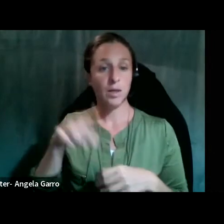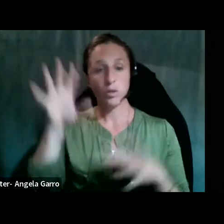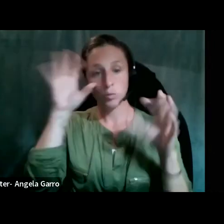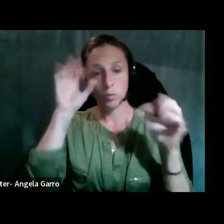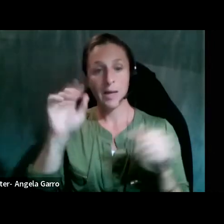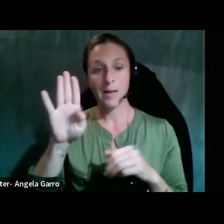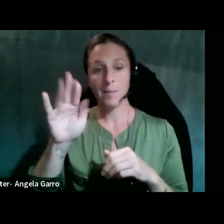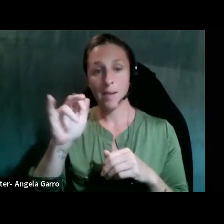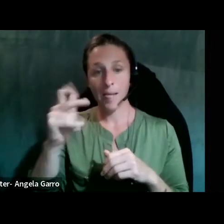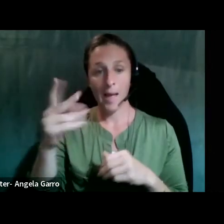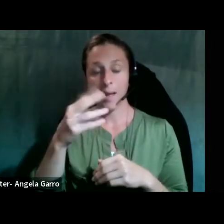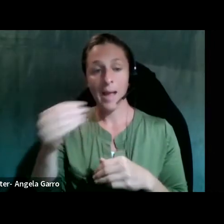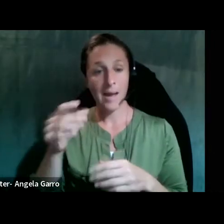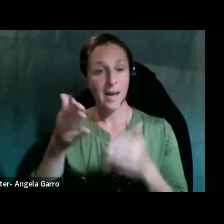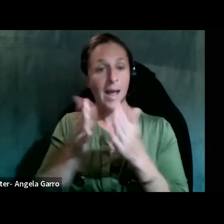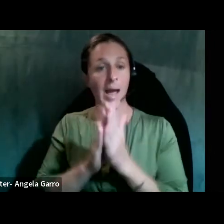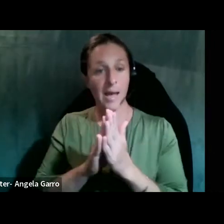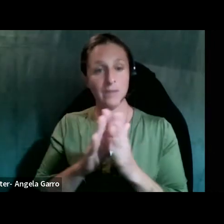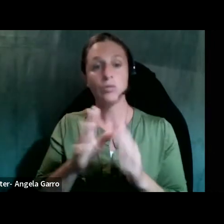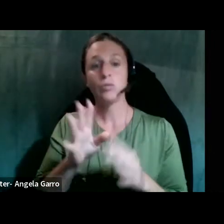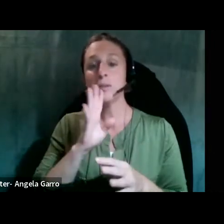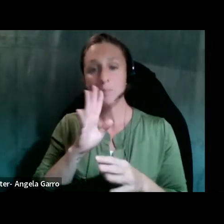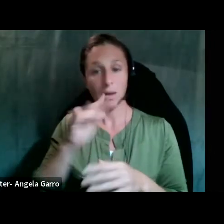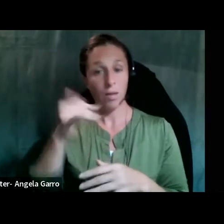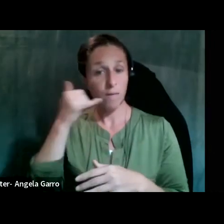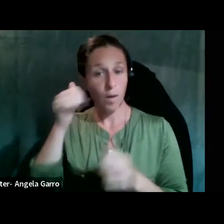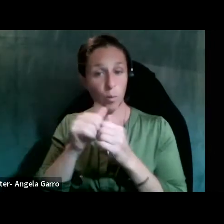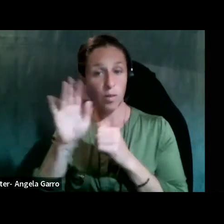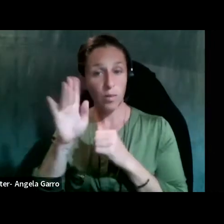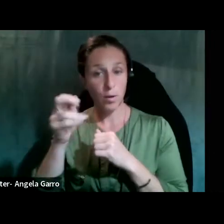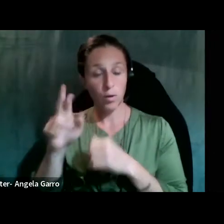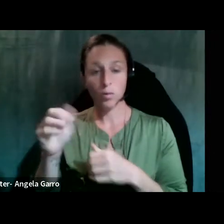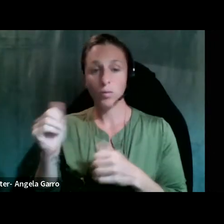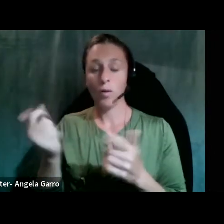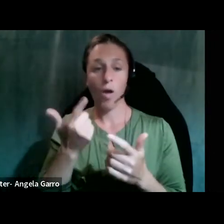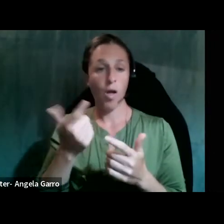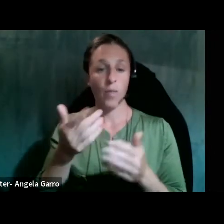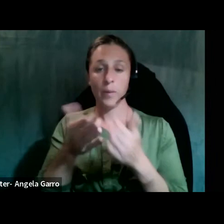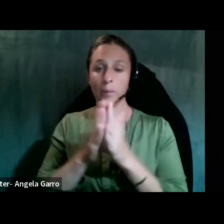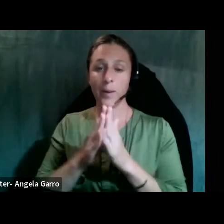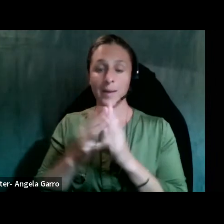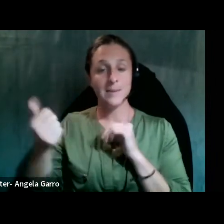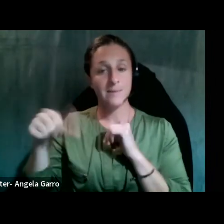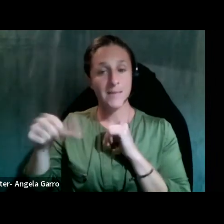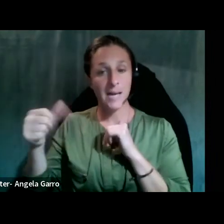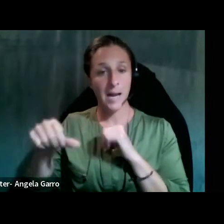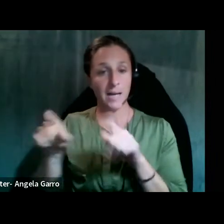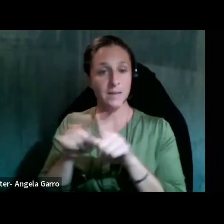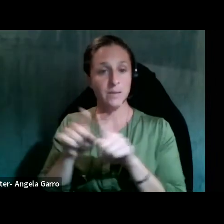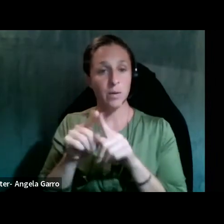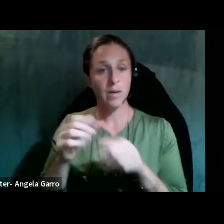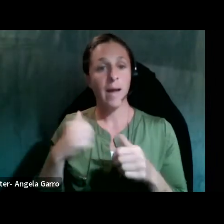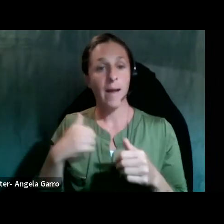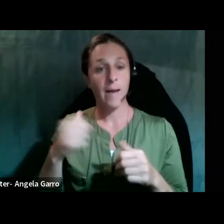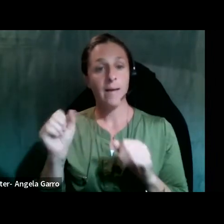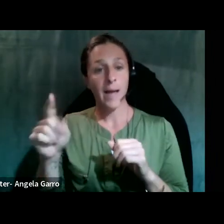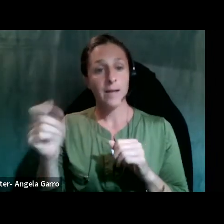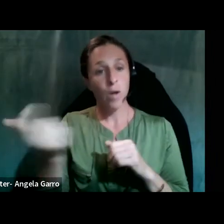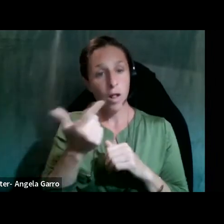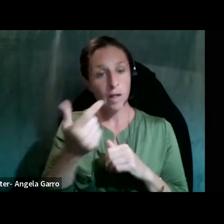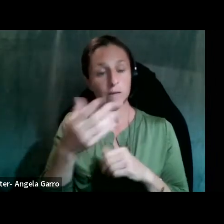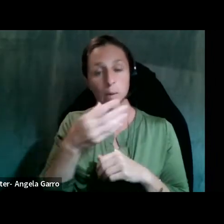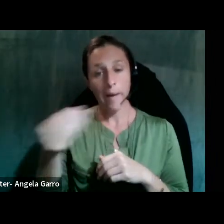asked to speak on the telephone with Superintendent Booker. These requests have been denied as well. I asked all of you and